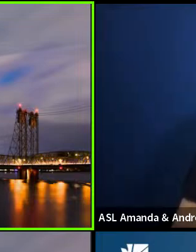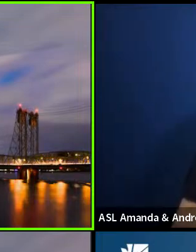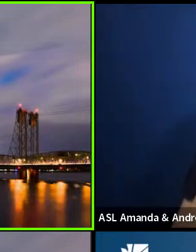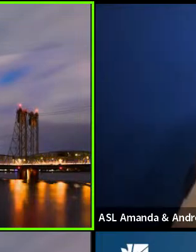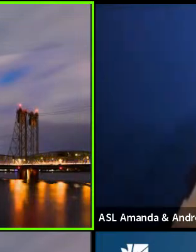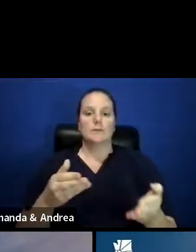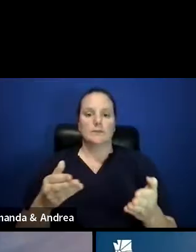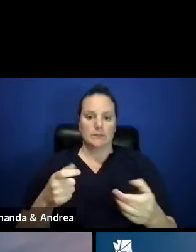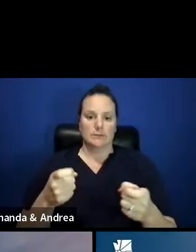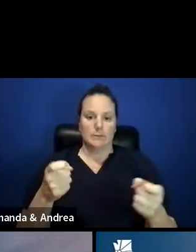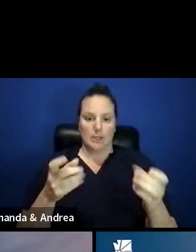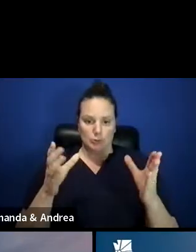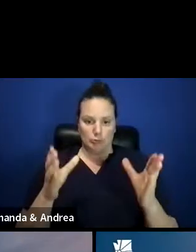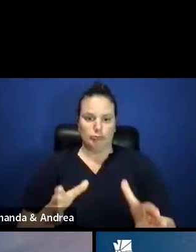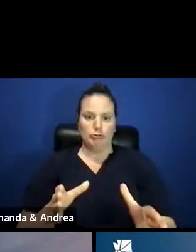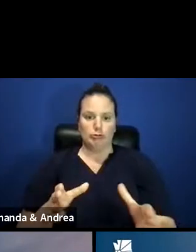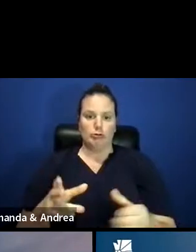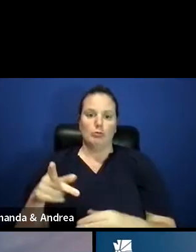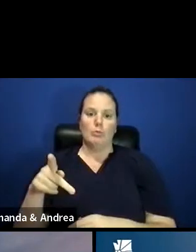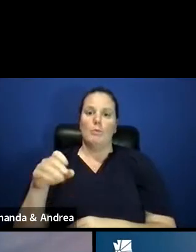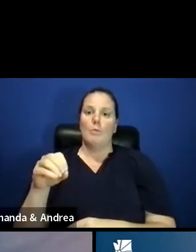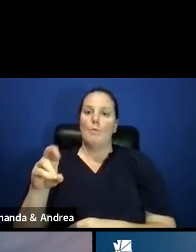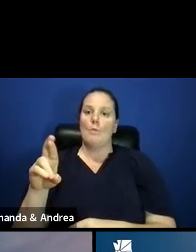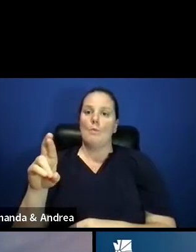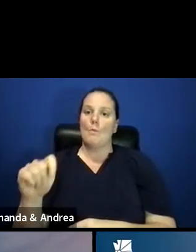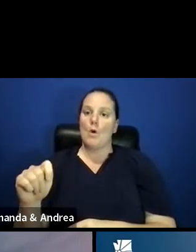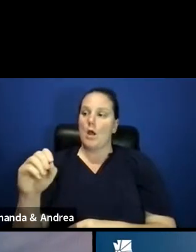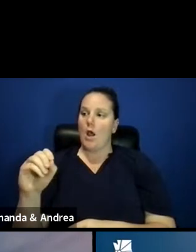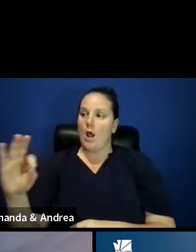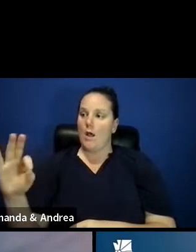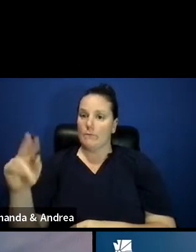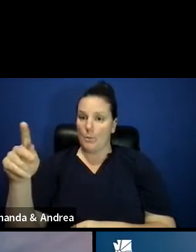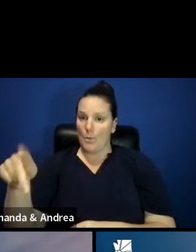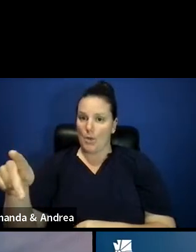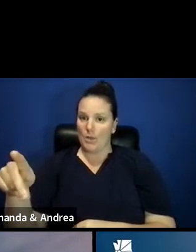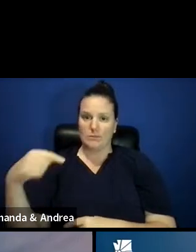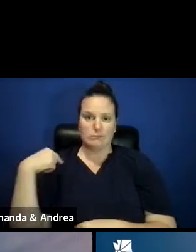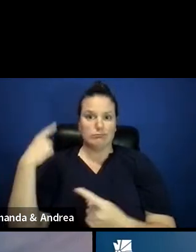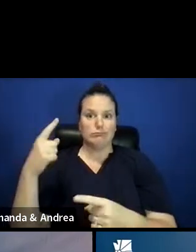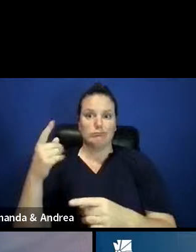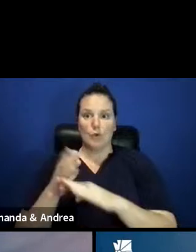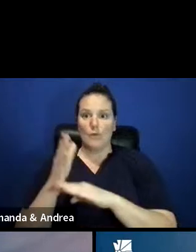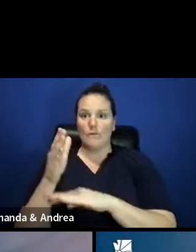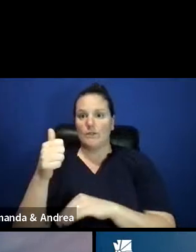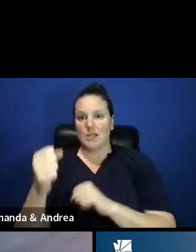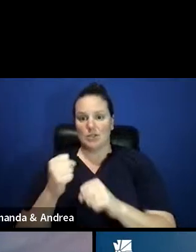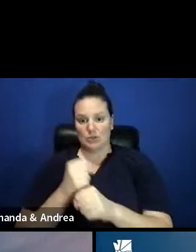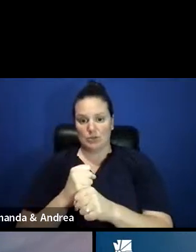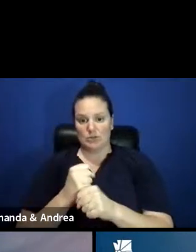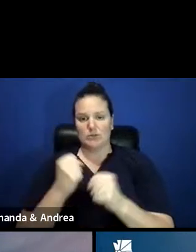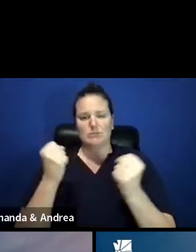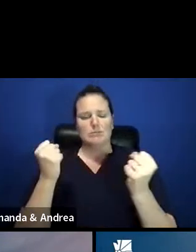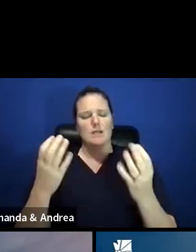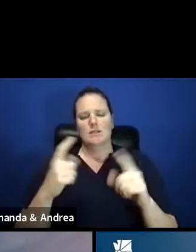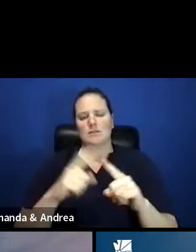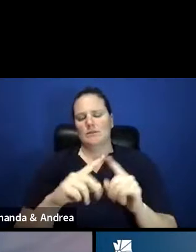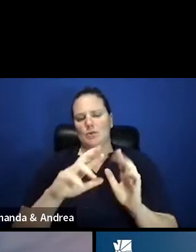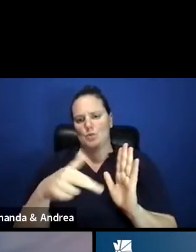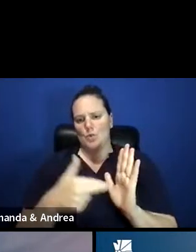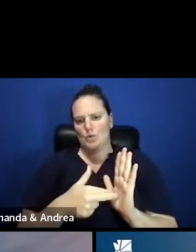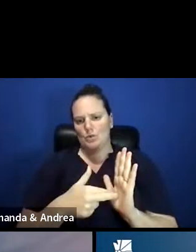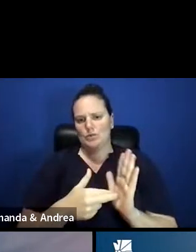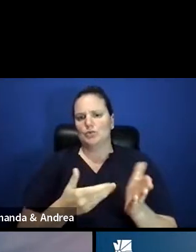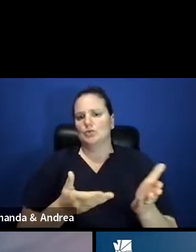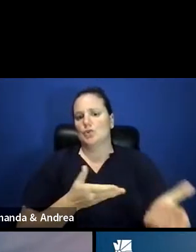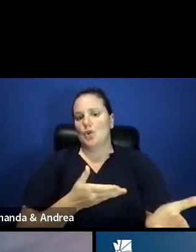Manager. Walter Marchbanks has been with the Port of Portland for over 10 years and has served in multiple roles, most recently serving as the